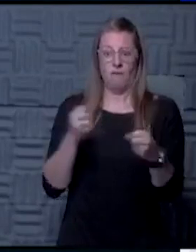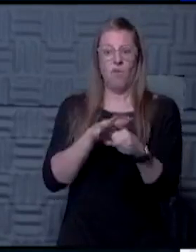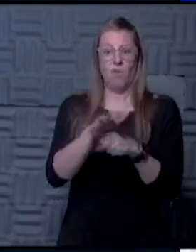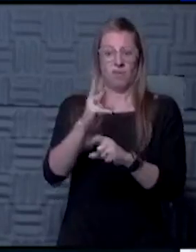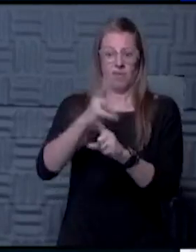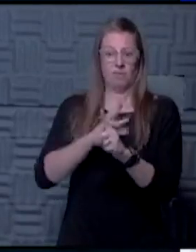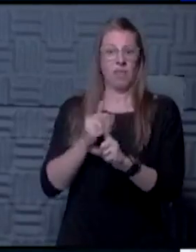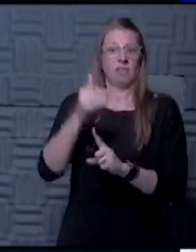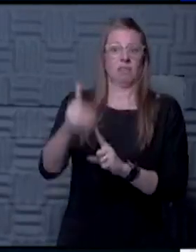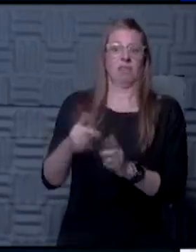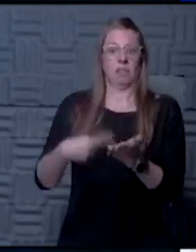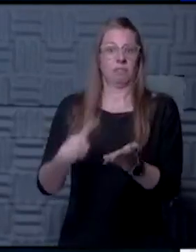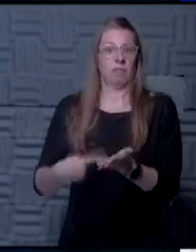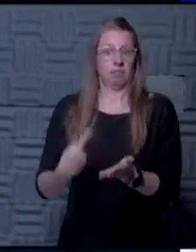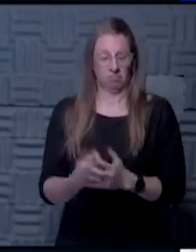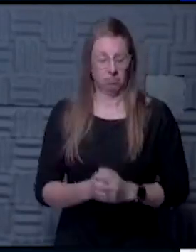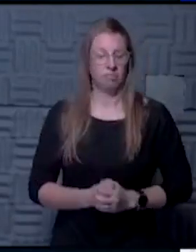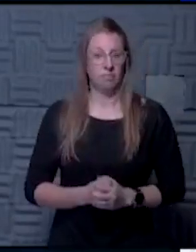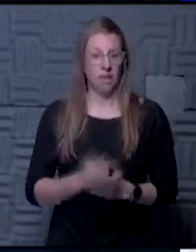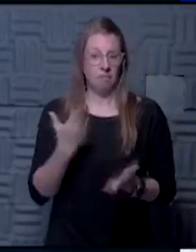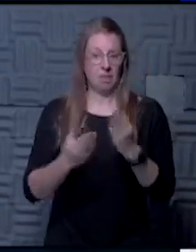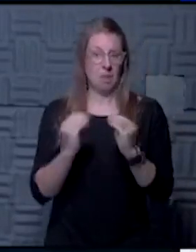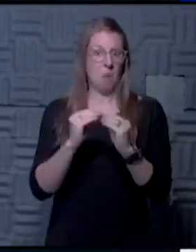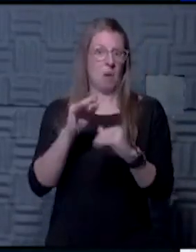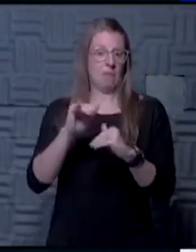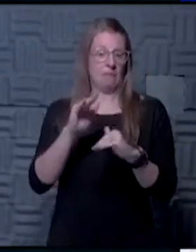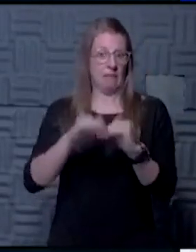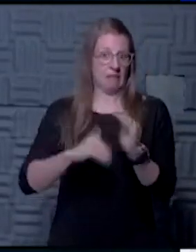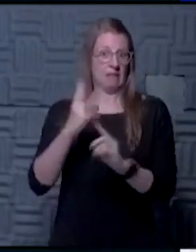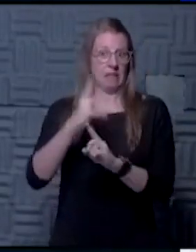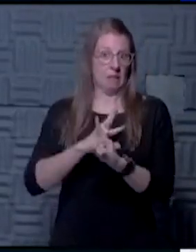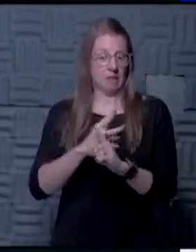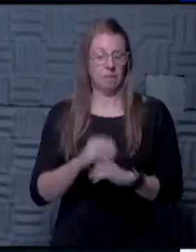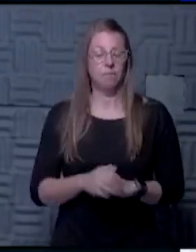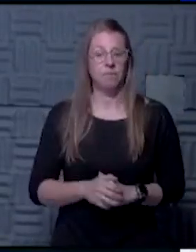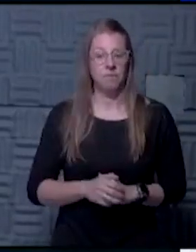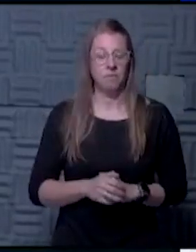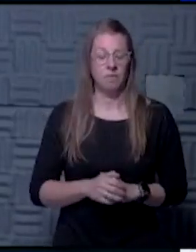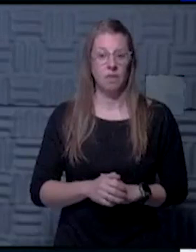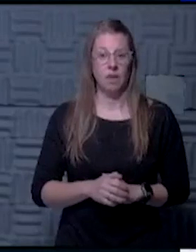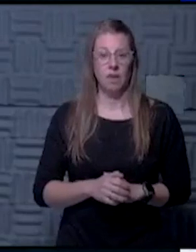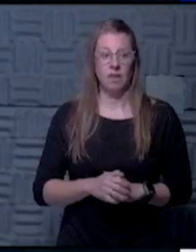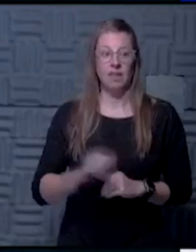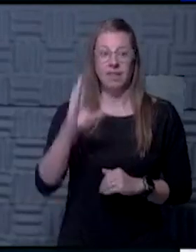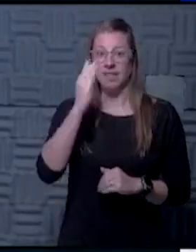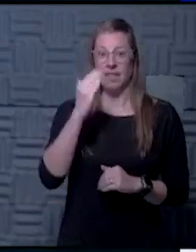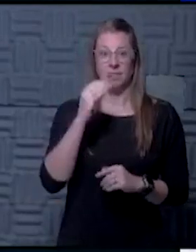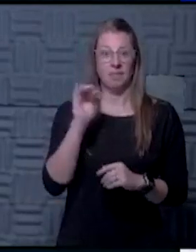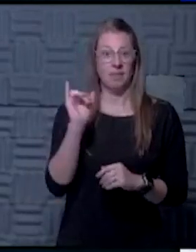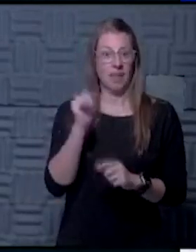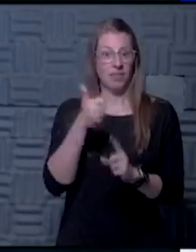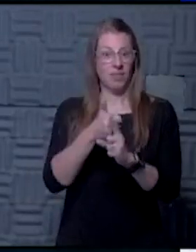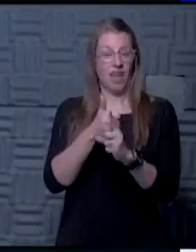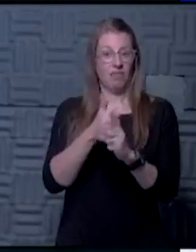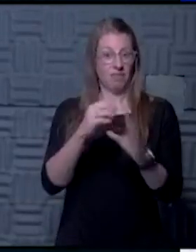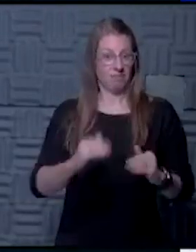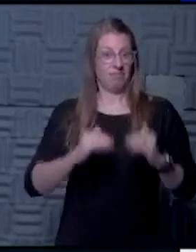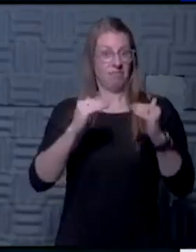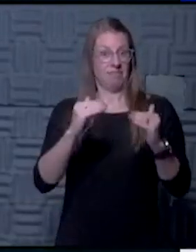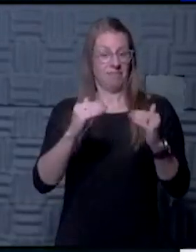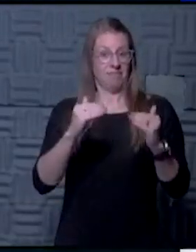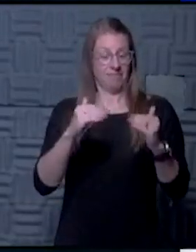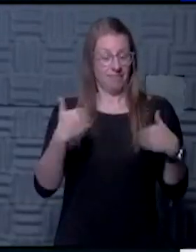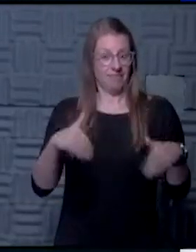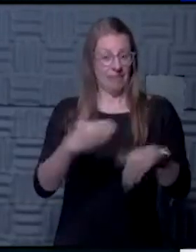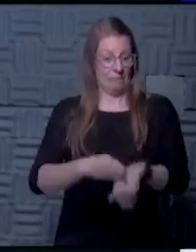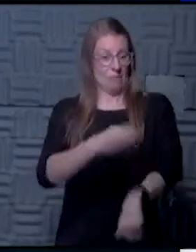even longer to really regain all your strength and to get back to where you were. But it sounds like you've already made great progress. Where do you think your